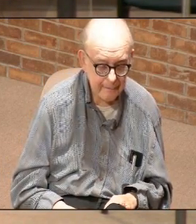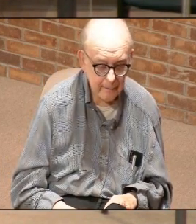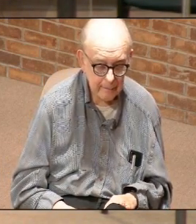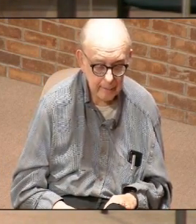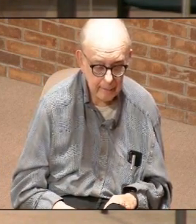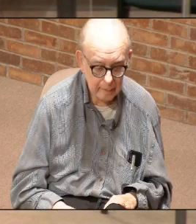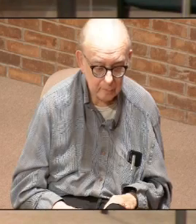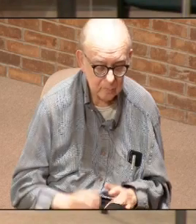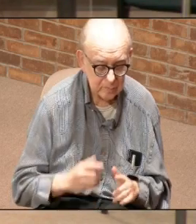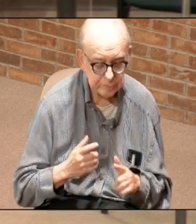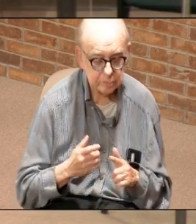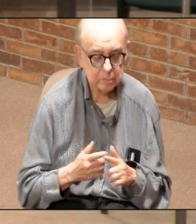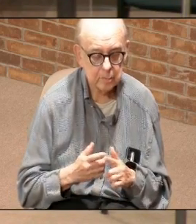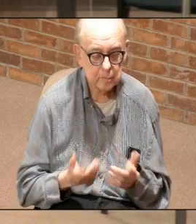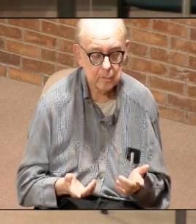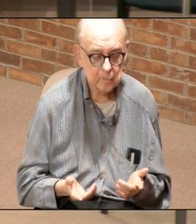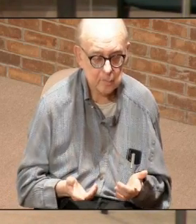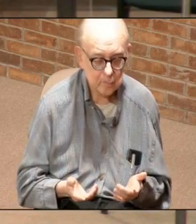And then